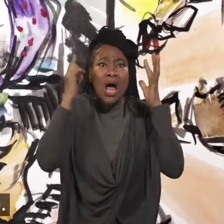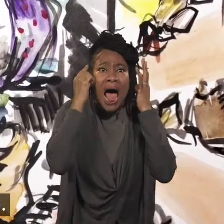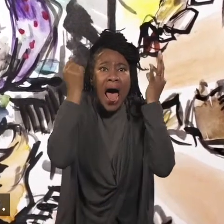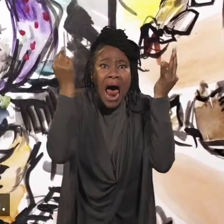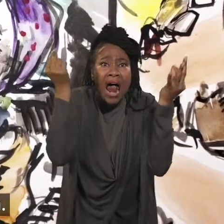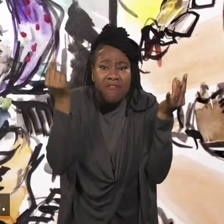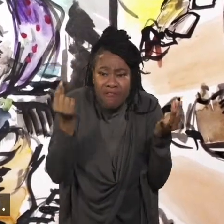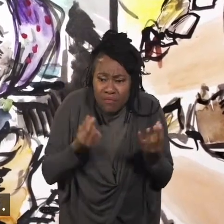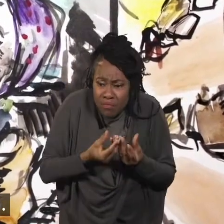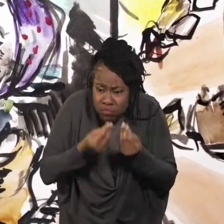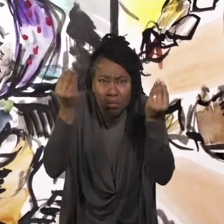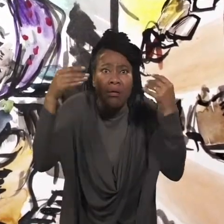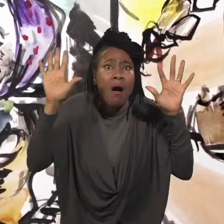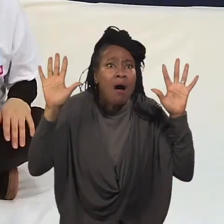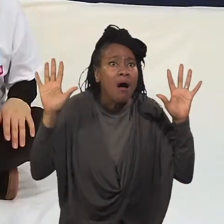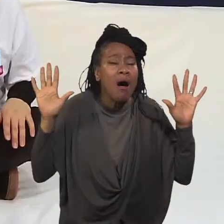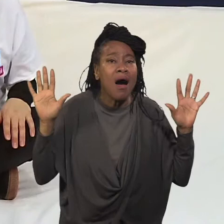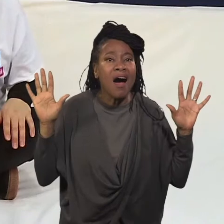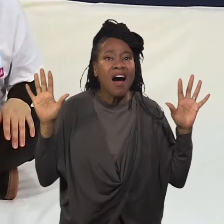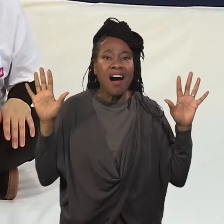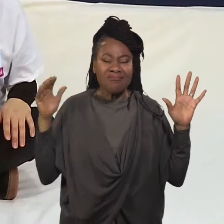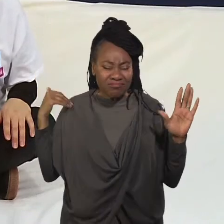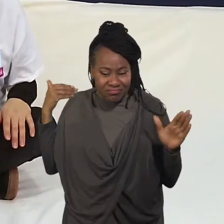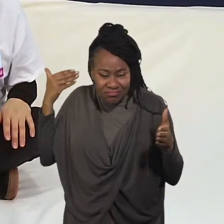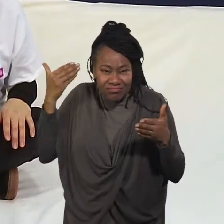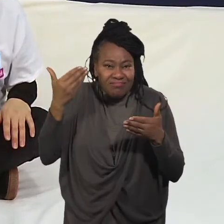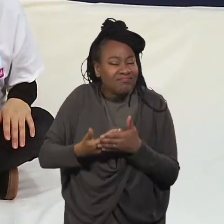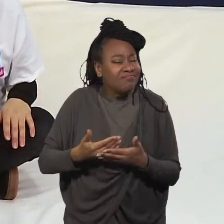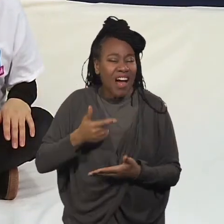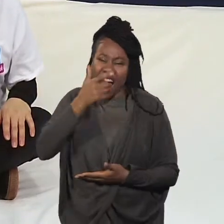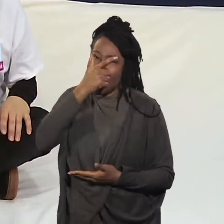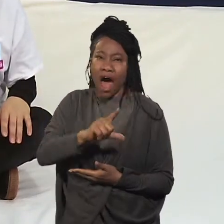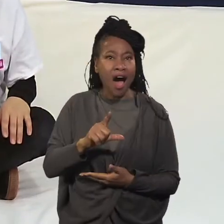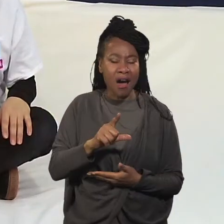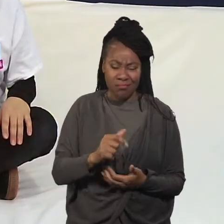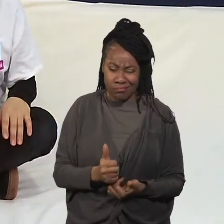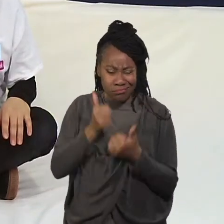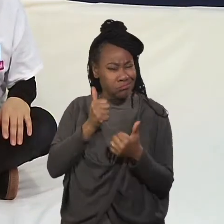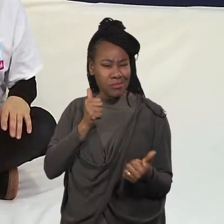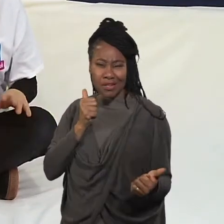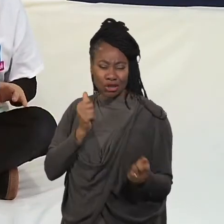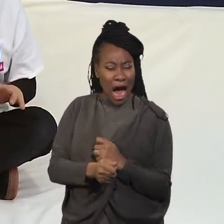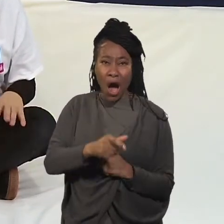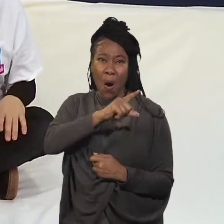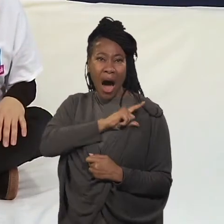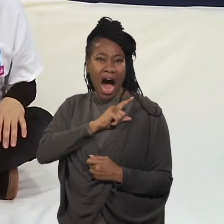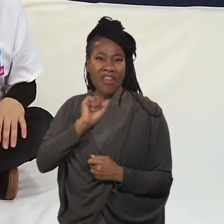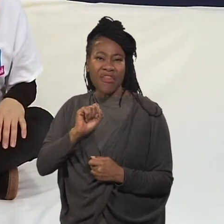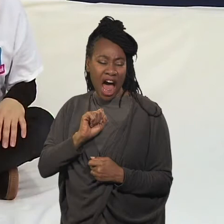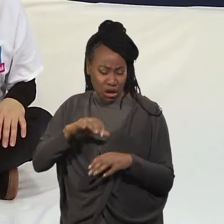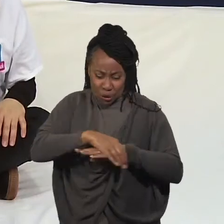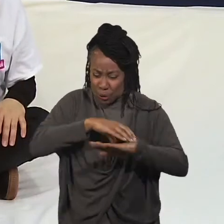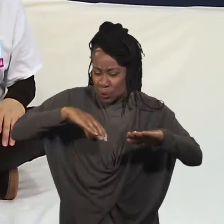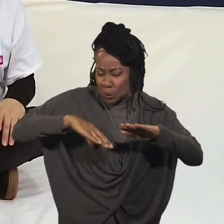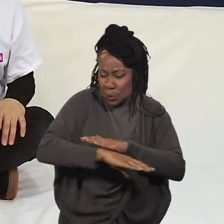there was no sign. From that day to this, their luck changed, and over the land